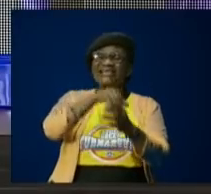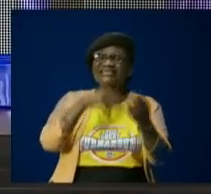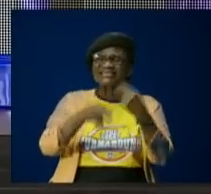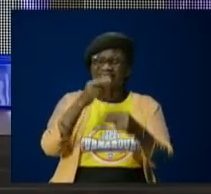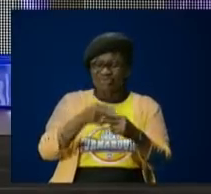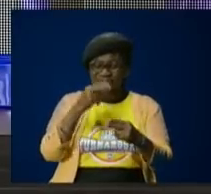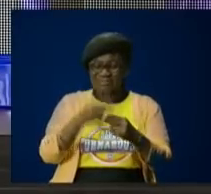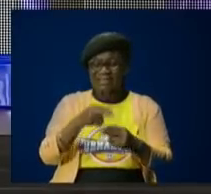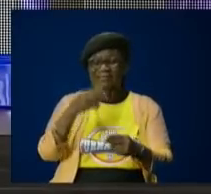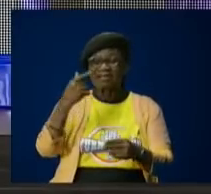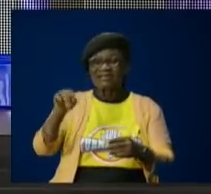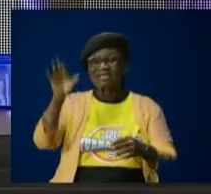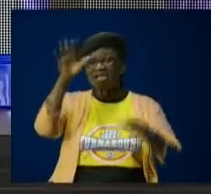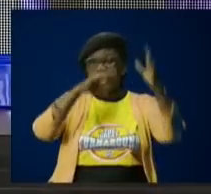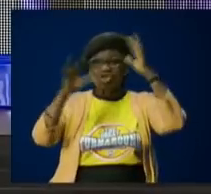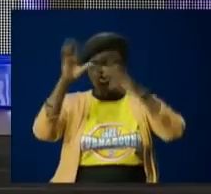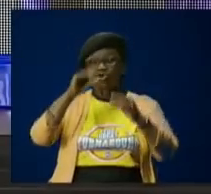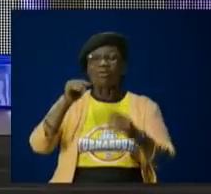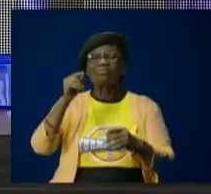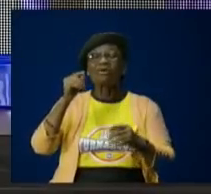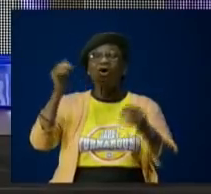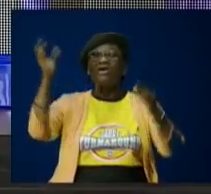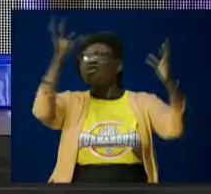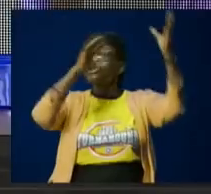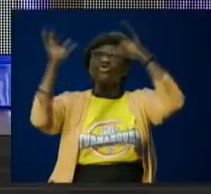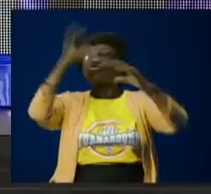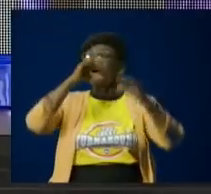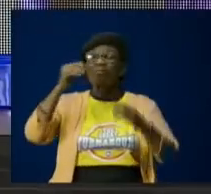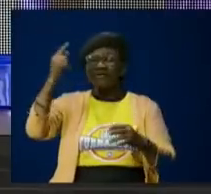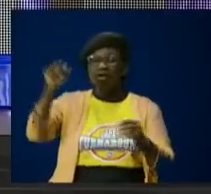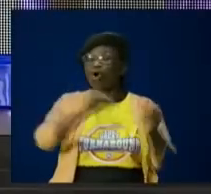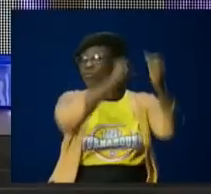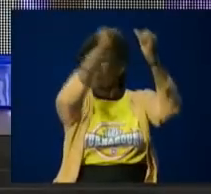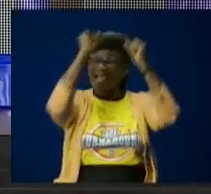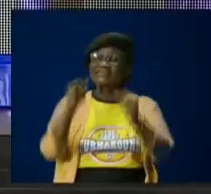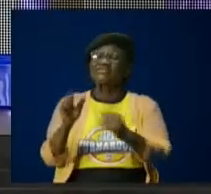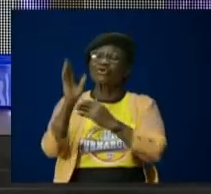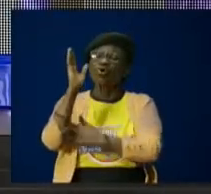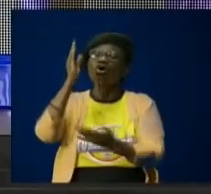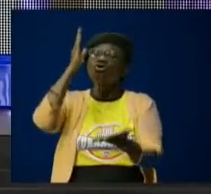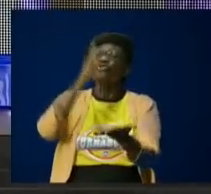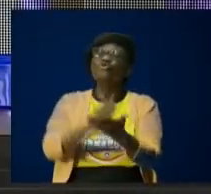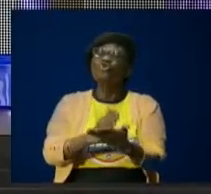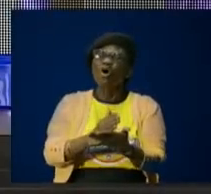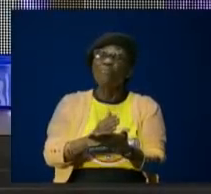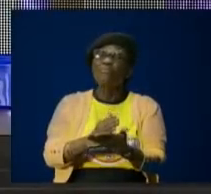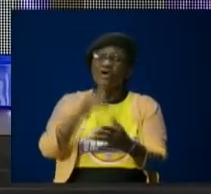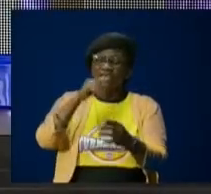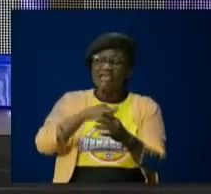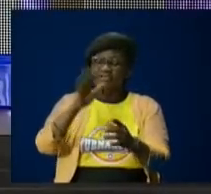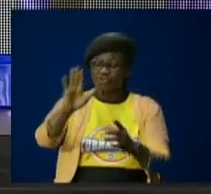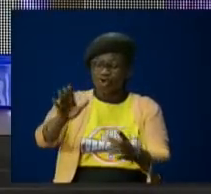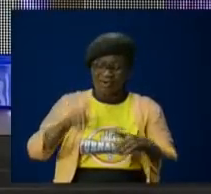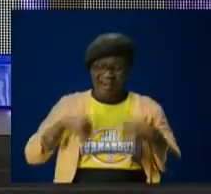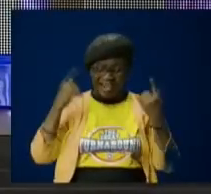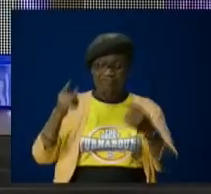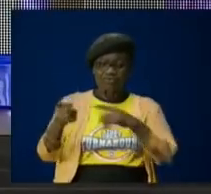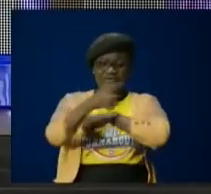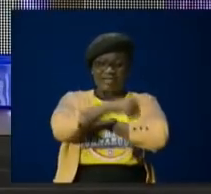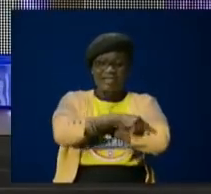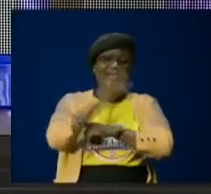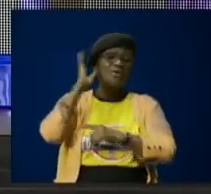is stilling in your life today will be stilled permanently.